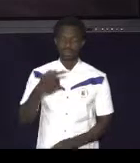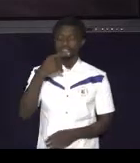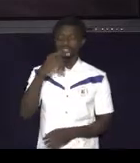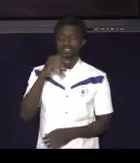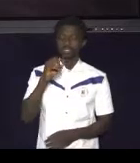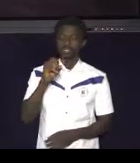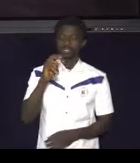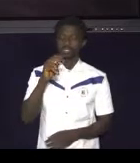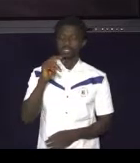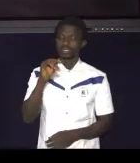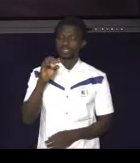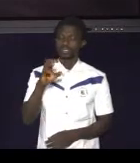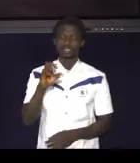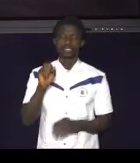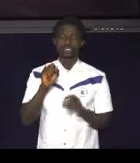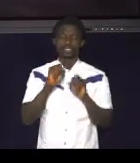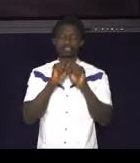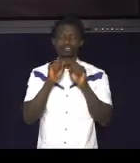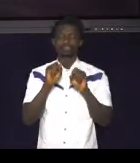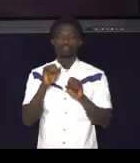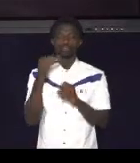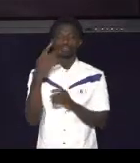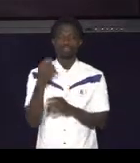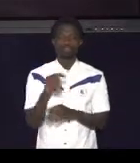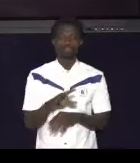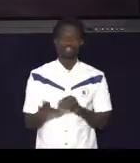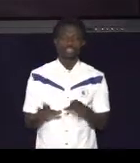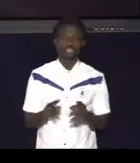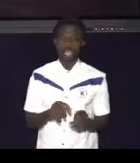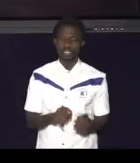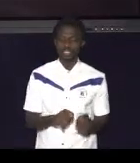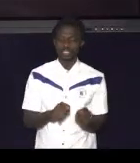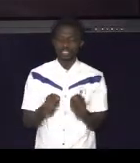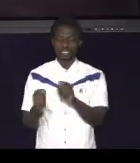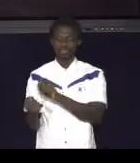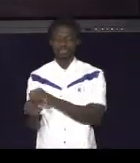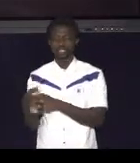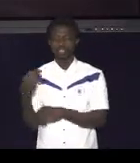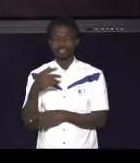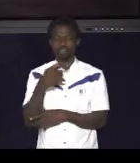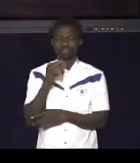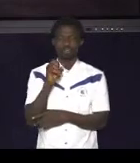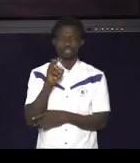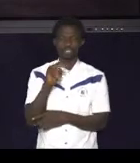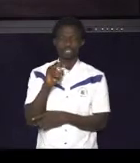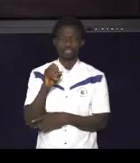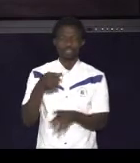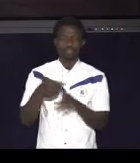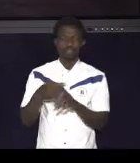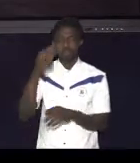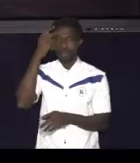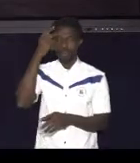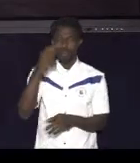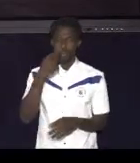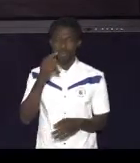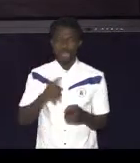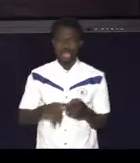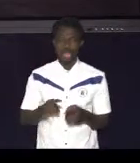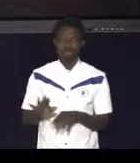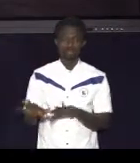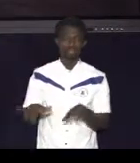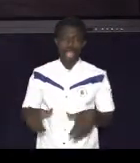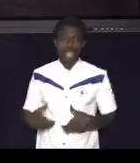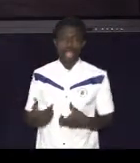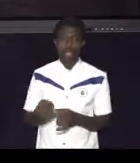and genetic structure of the child, that's the transmission of genes from the parents to the offspring.